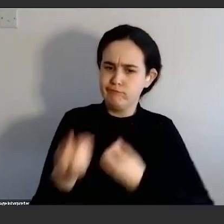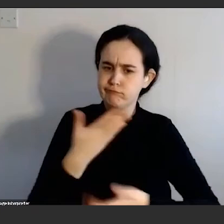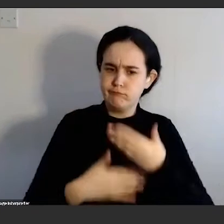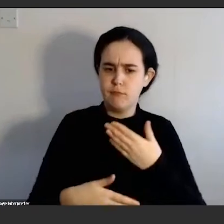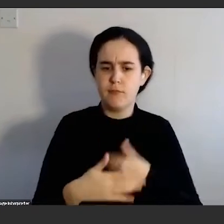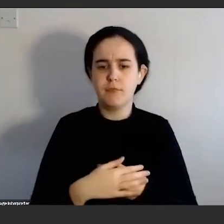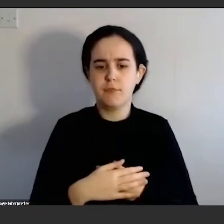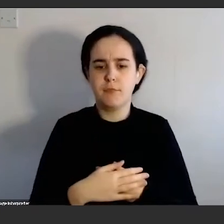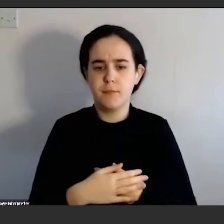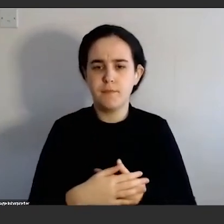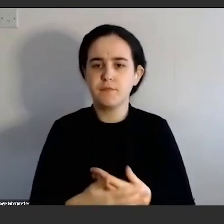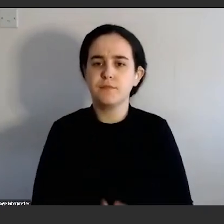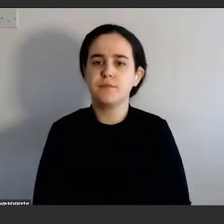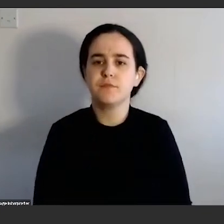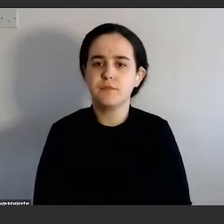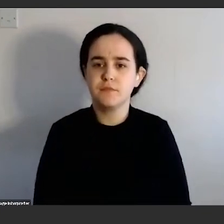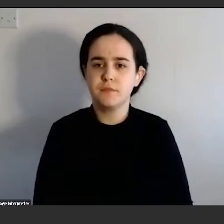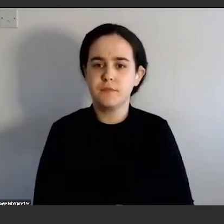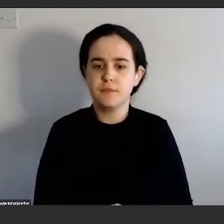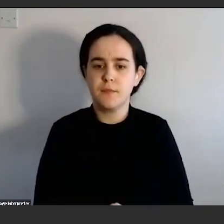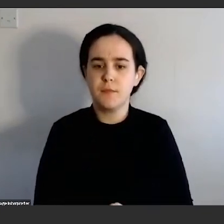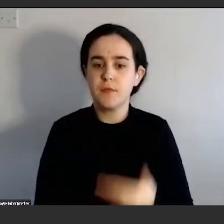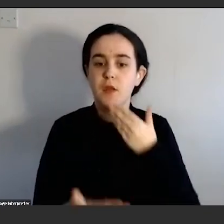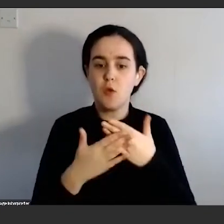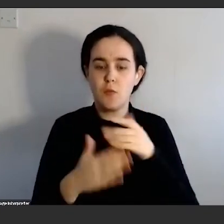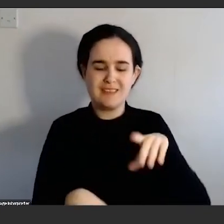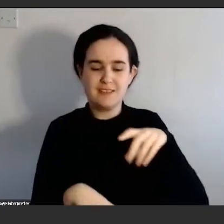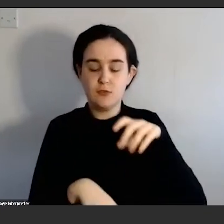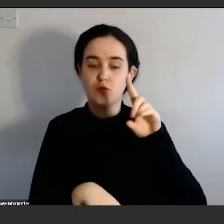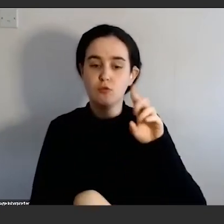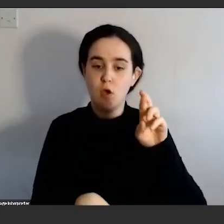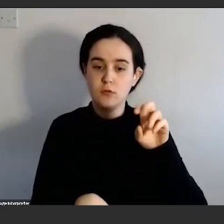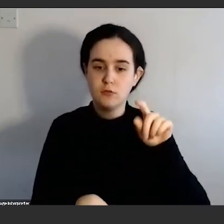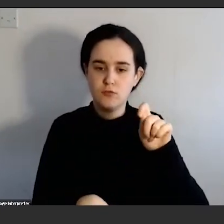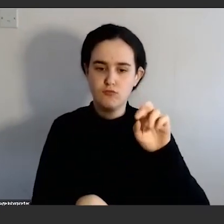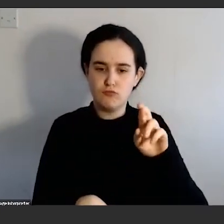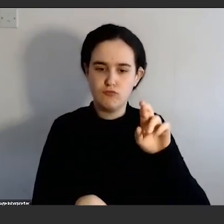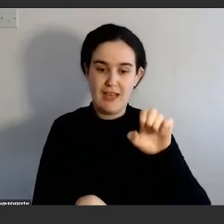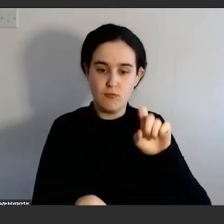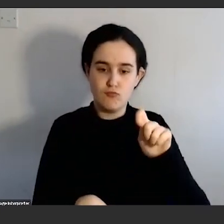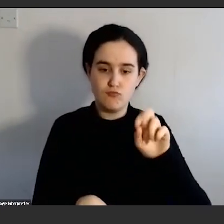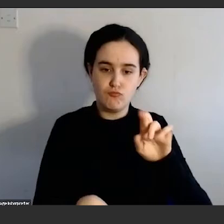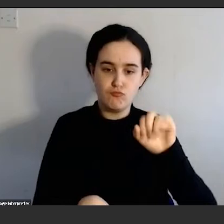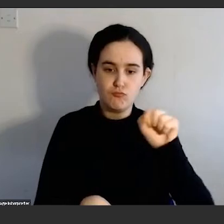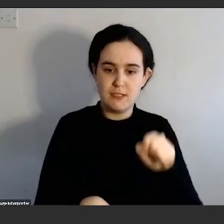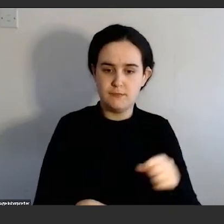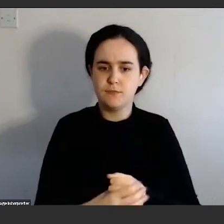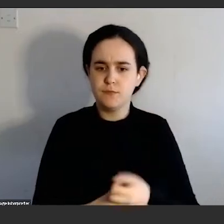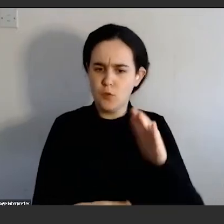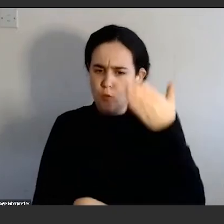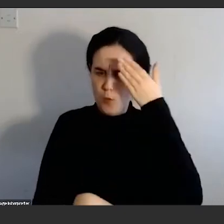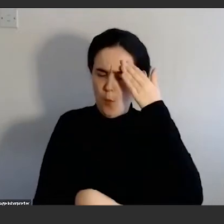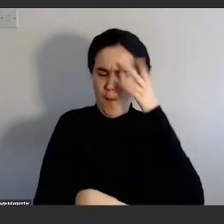one. Did you know persons with disabilities are 3 times more likely to be denied